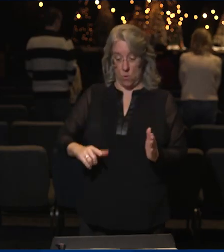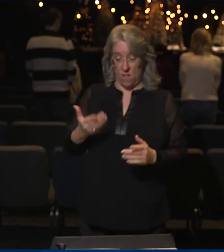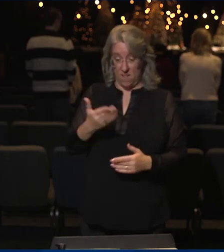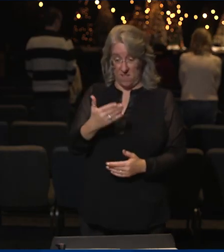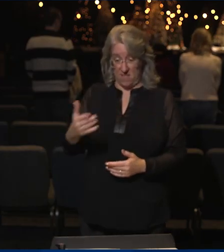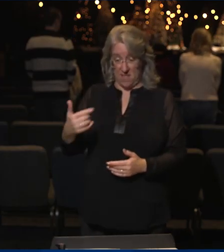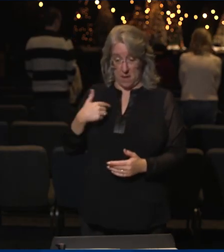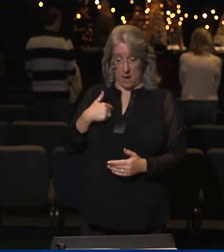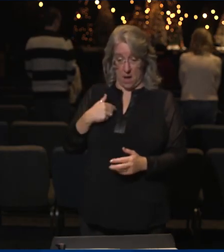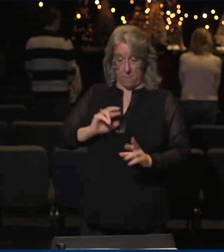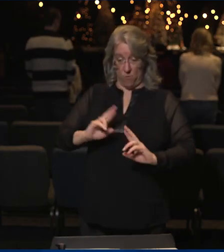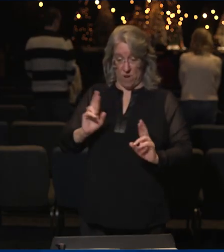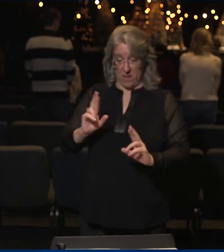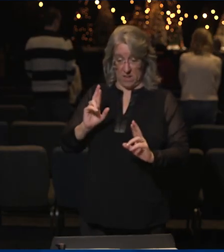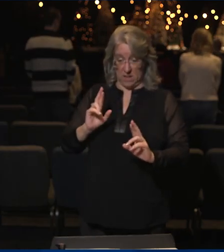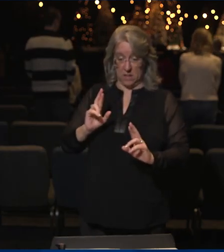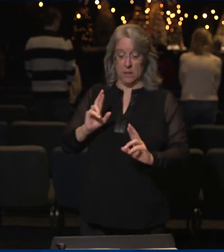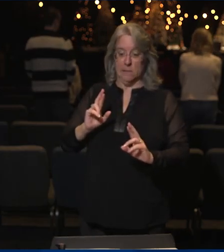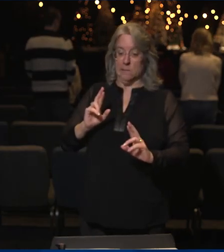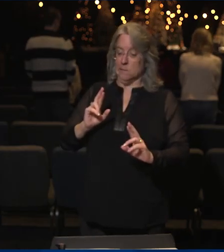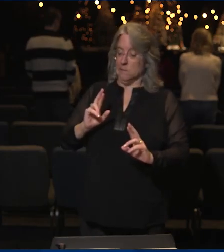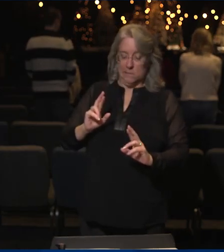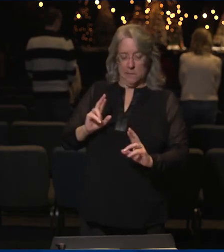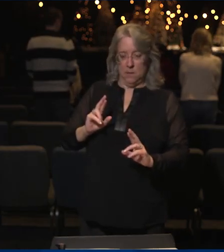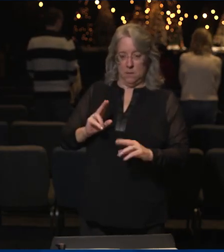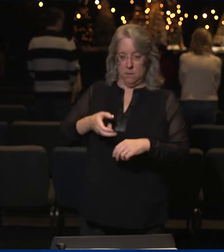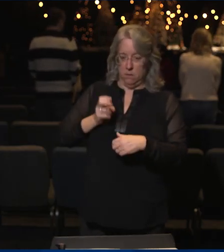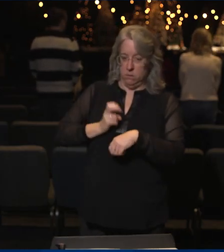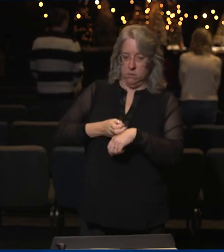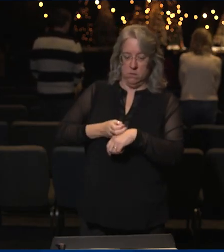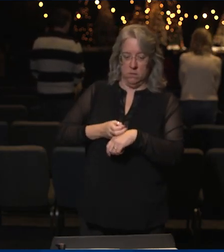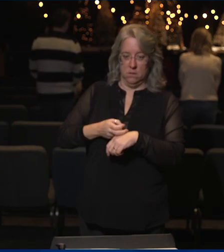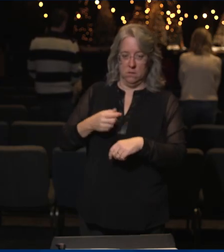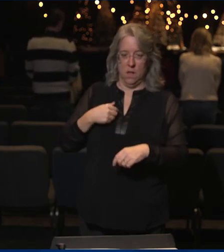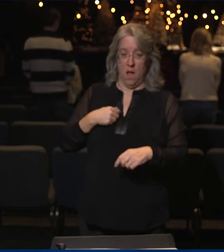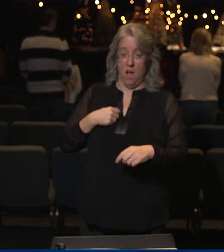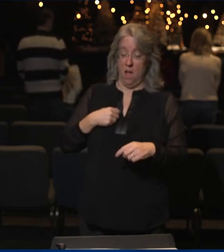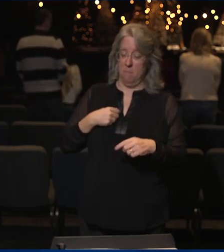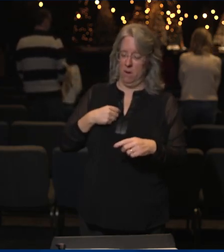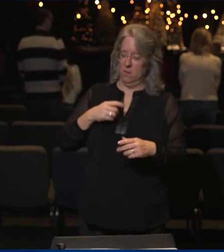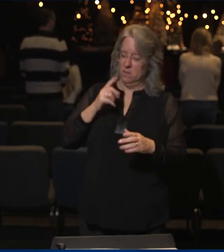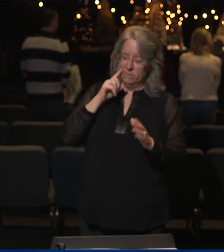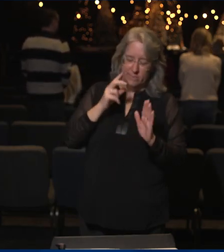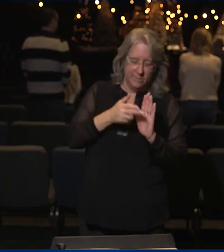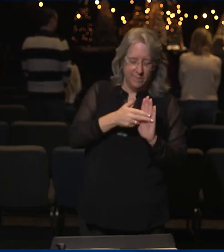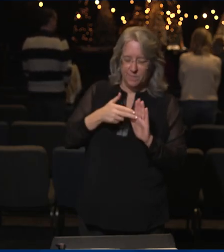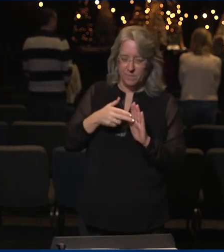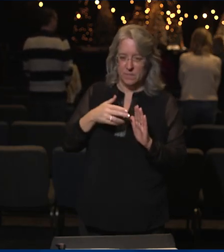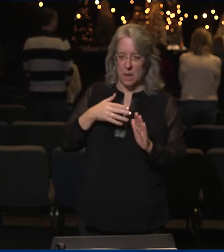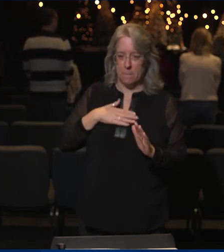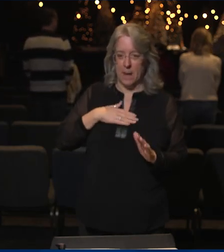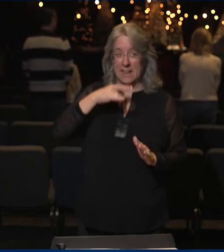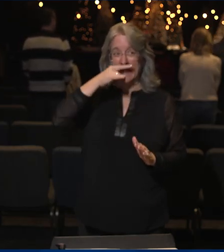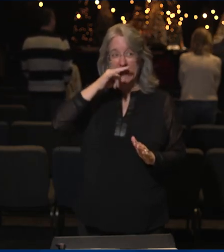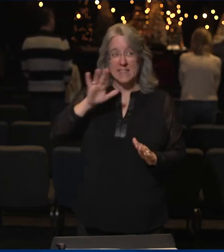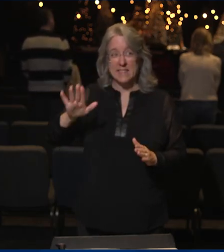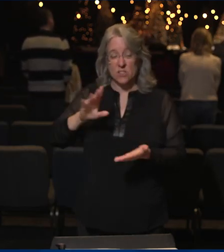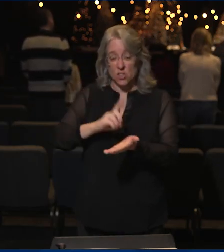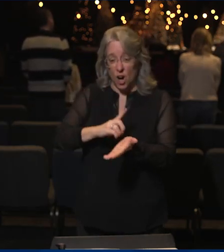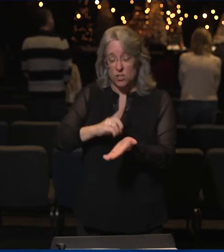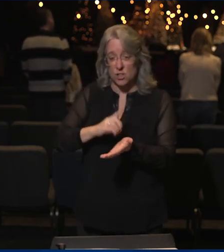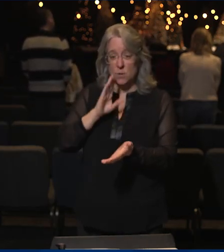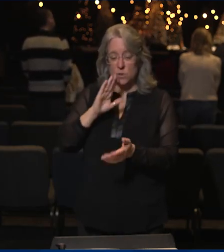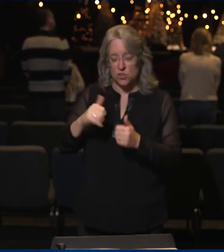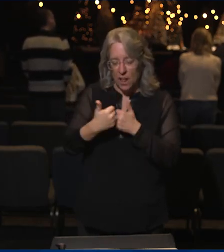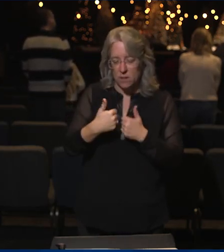is going to be difficult, I'm moving into a diagnostic conversation with my kid's doctor about my kid. It's going to be